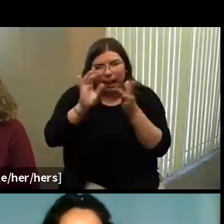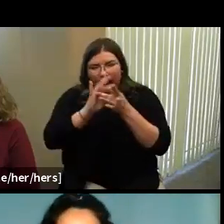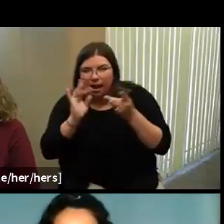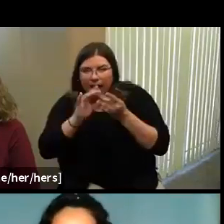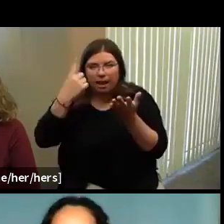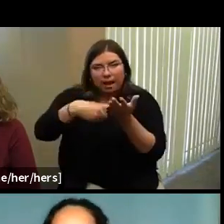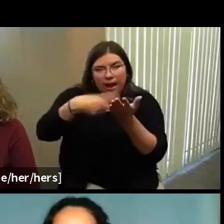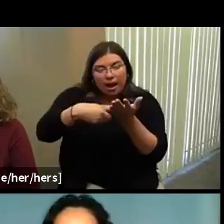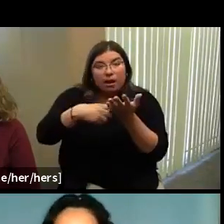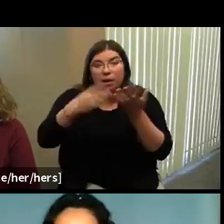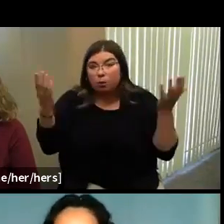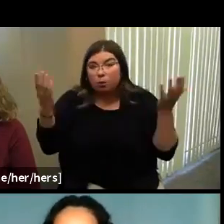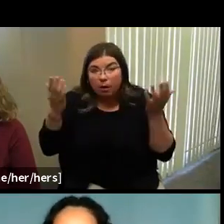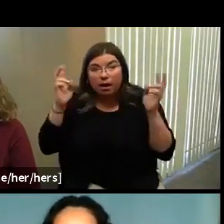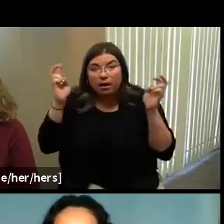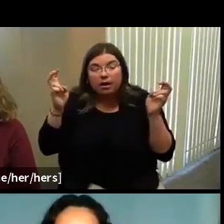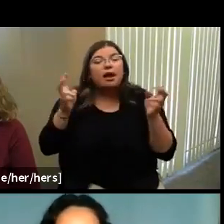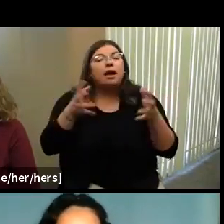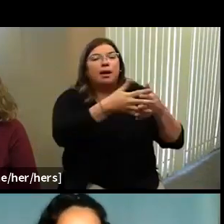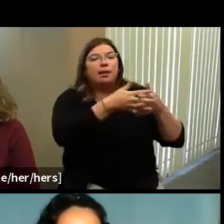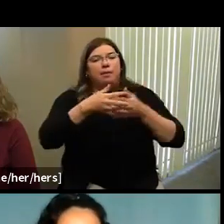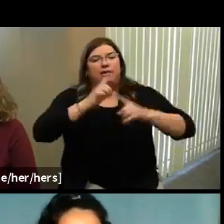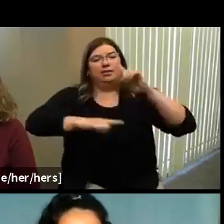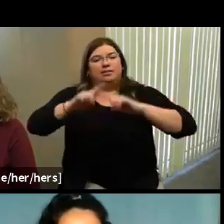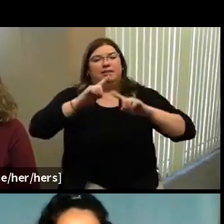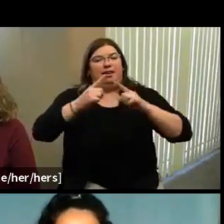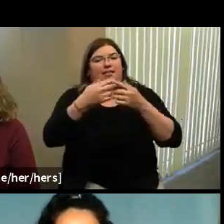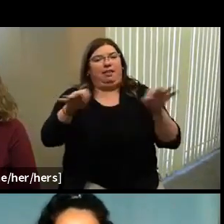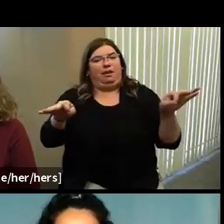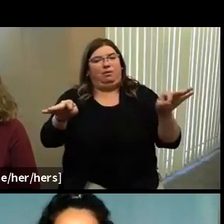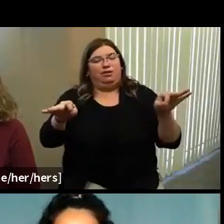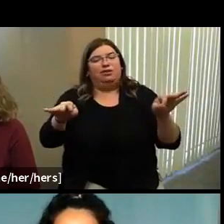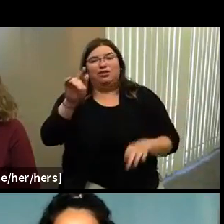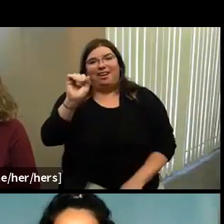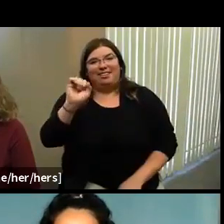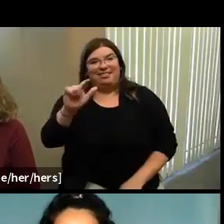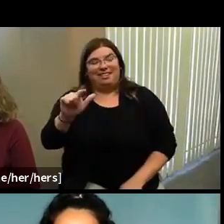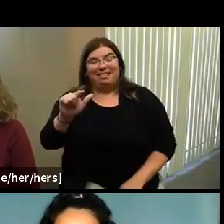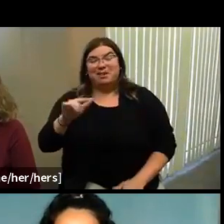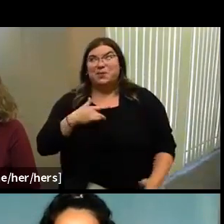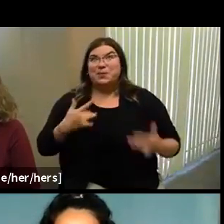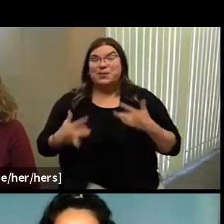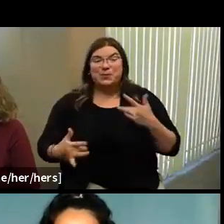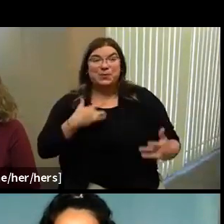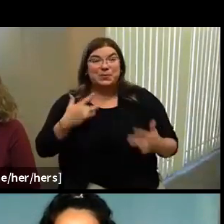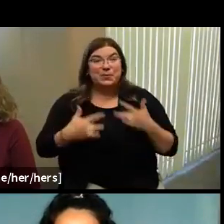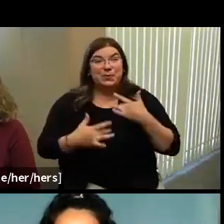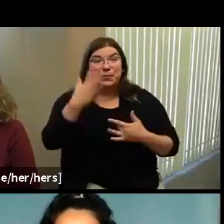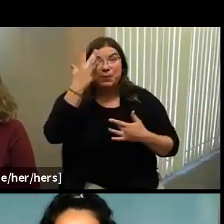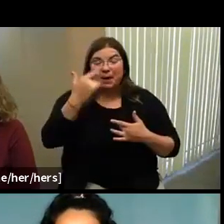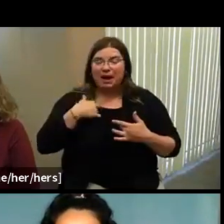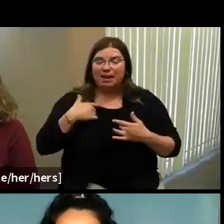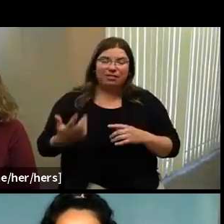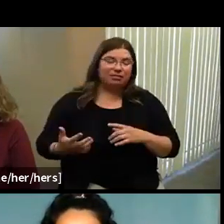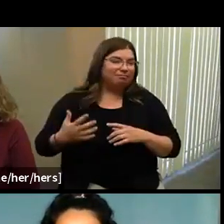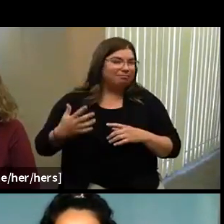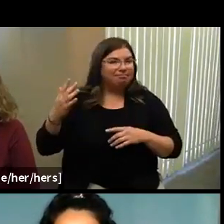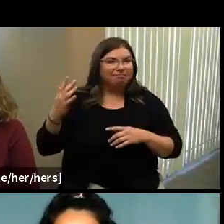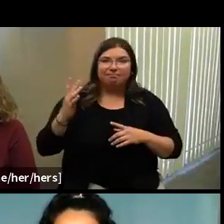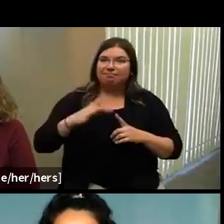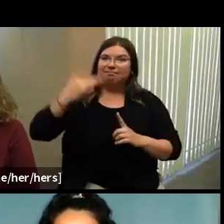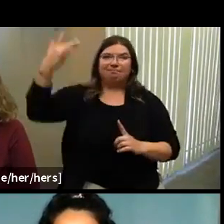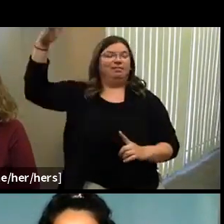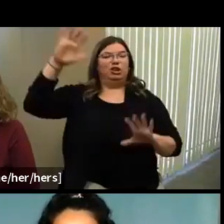Language, ASL. So I'm super excited today because we have a wonderful, outstanding group of